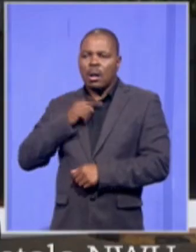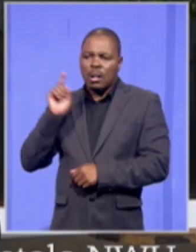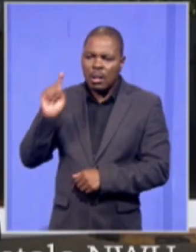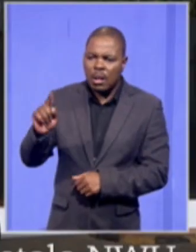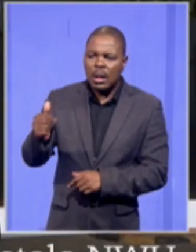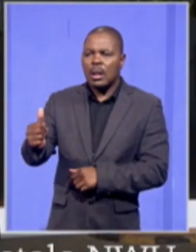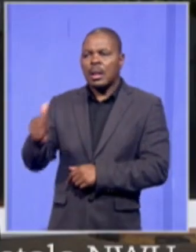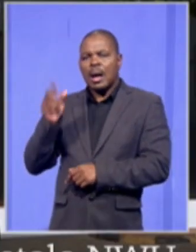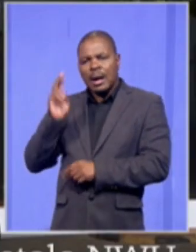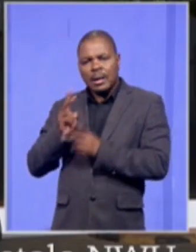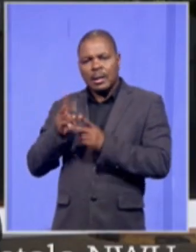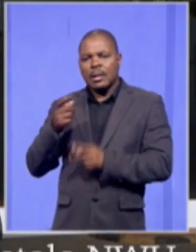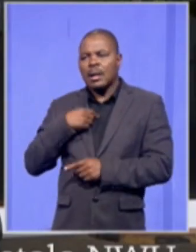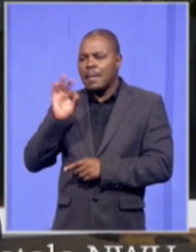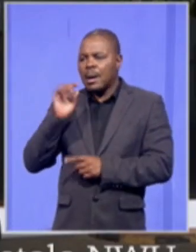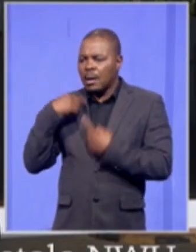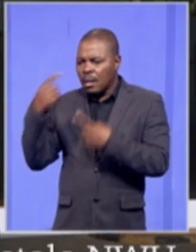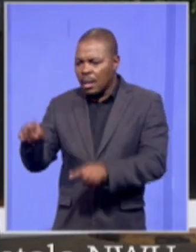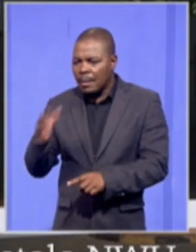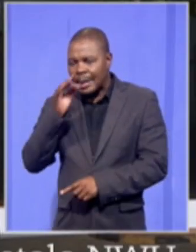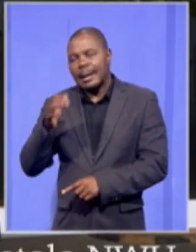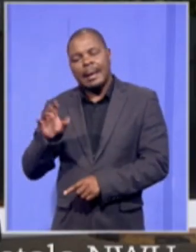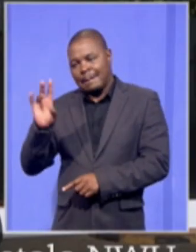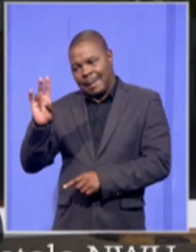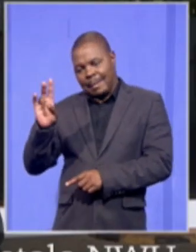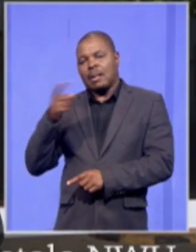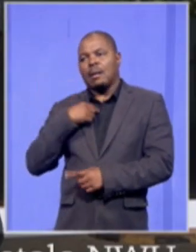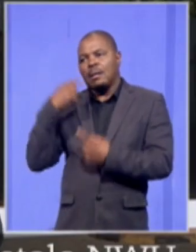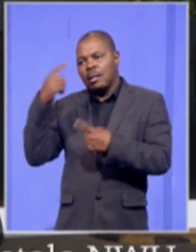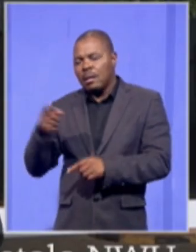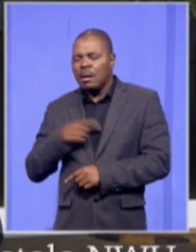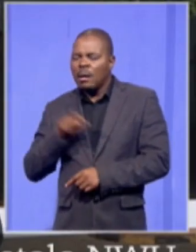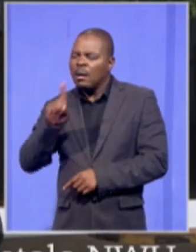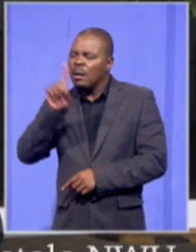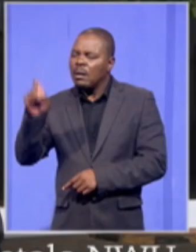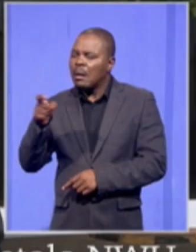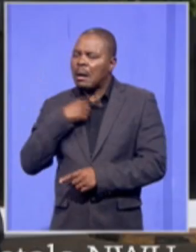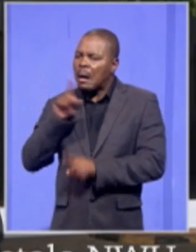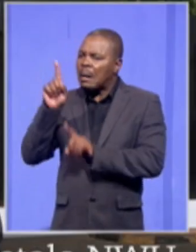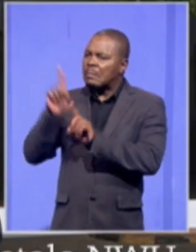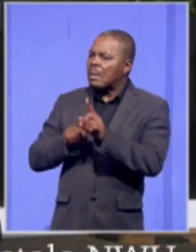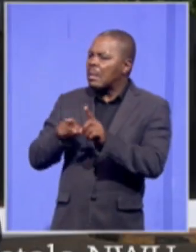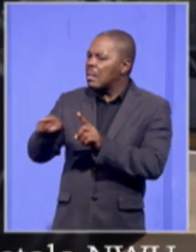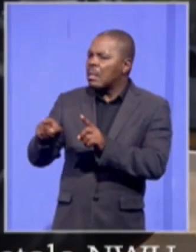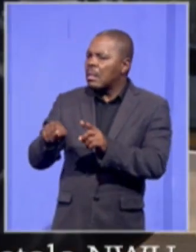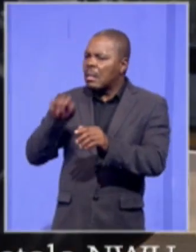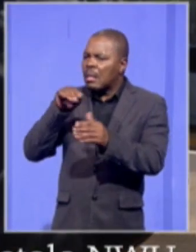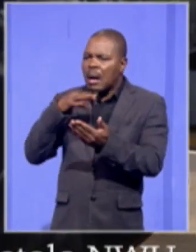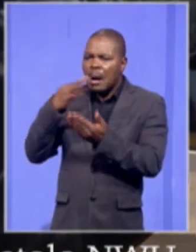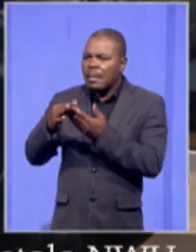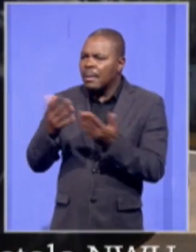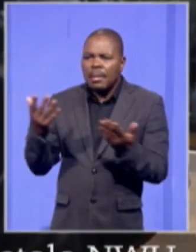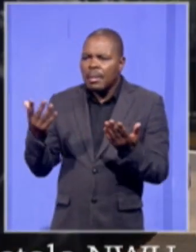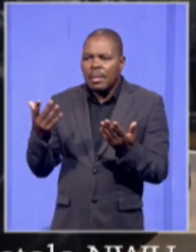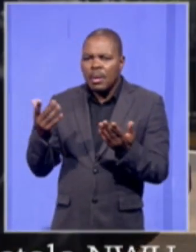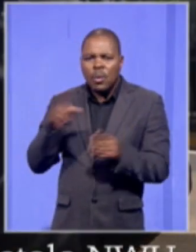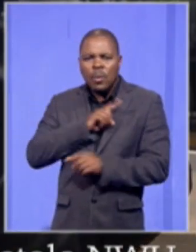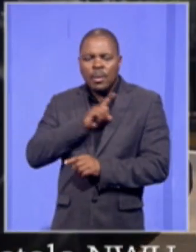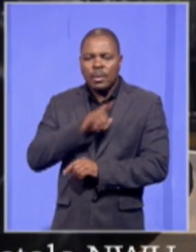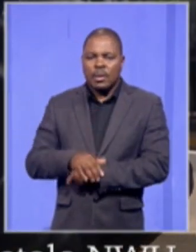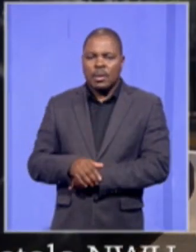re boela boraro ke batla go tlhaloganya why application a get unsuccessful because have I give the valid reason. Ne ke apply space